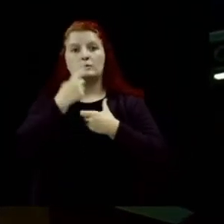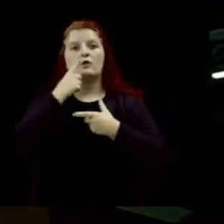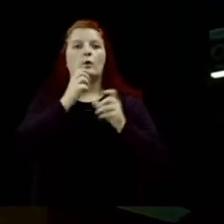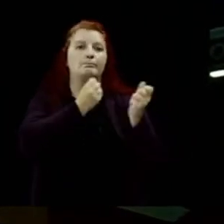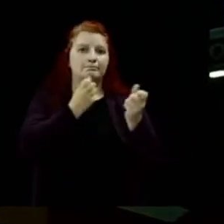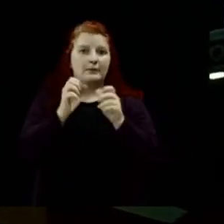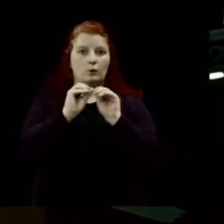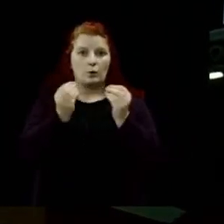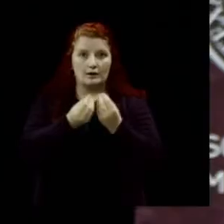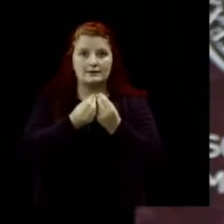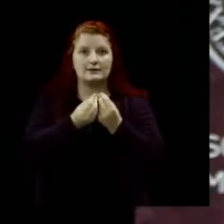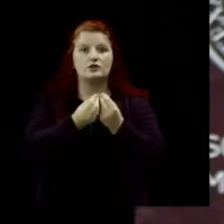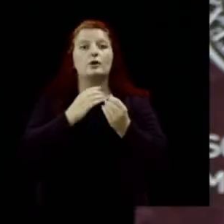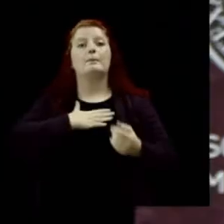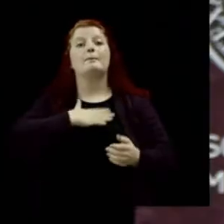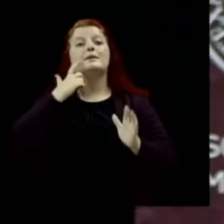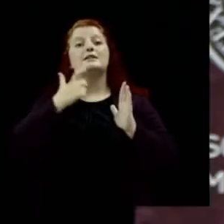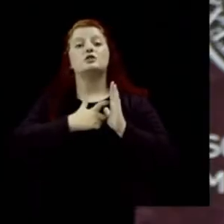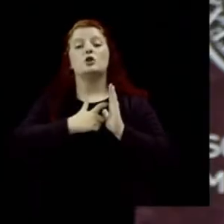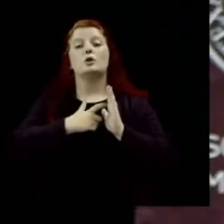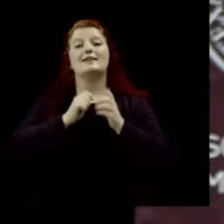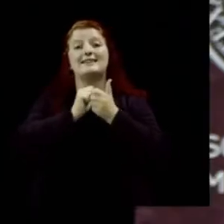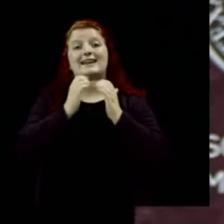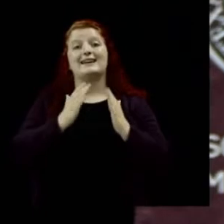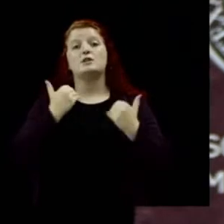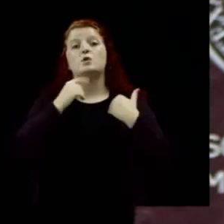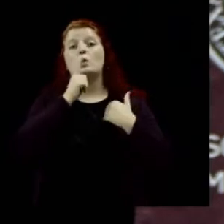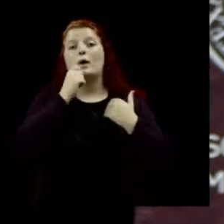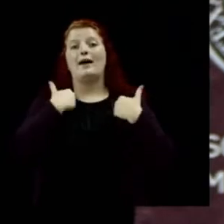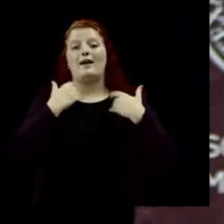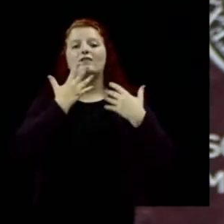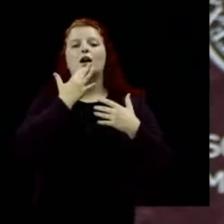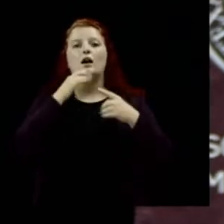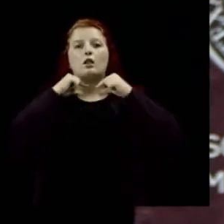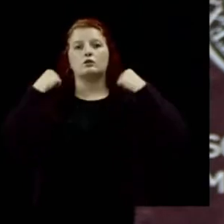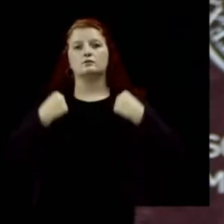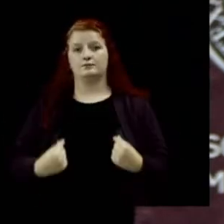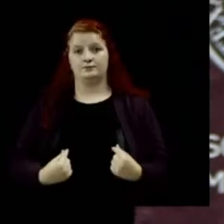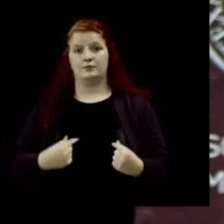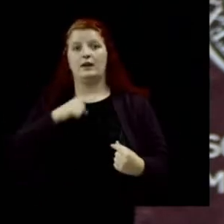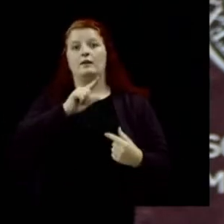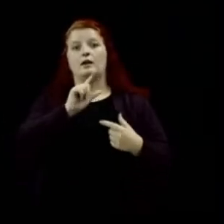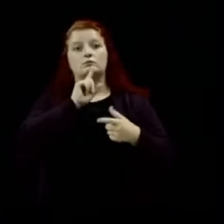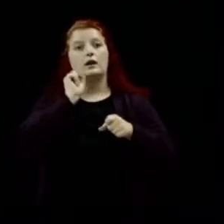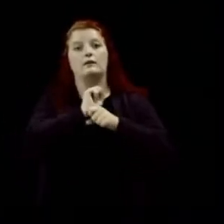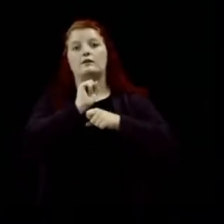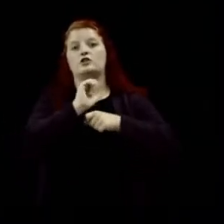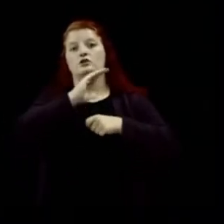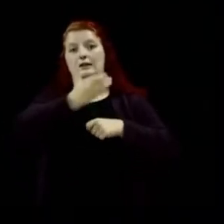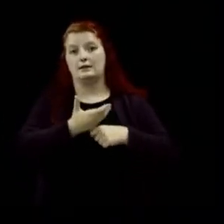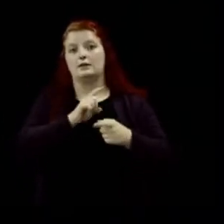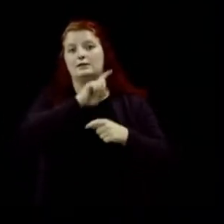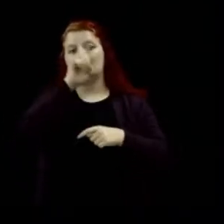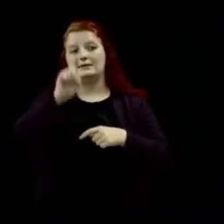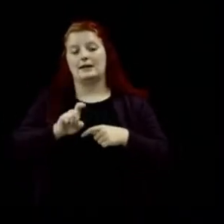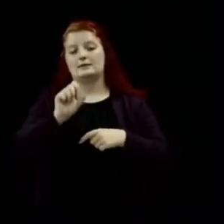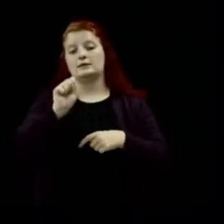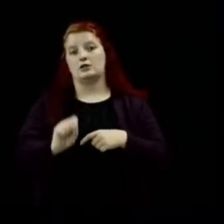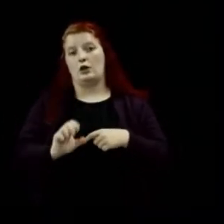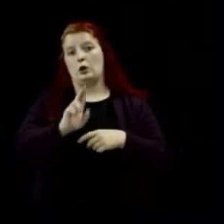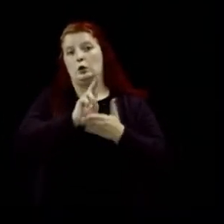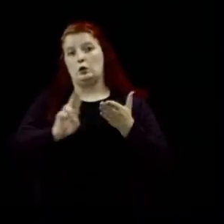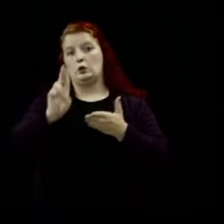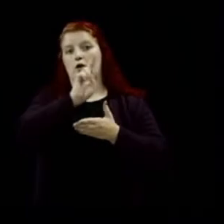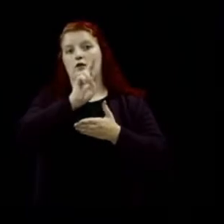note candidates who are wearing colorful stole and cords to be officially inducted into the Texas Southern University